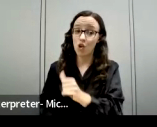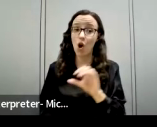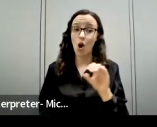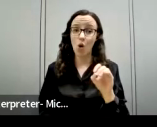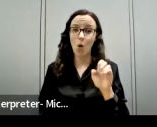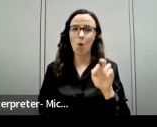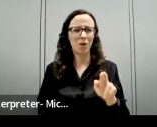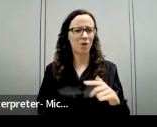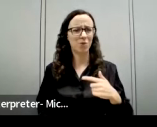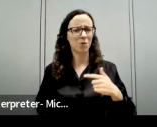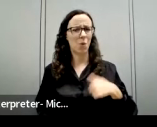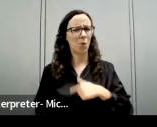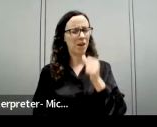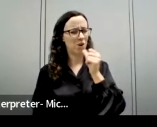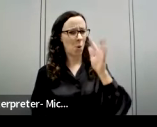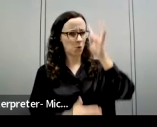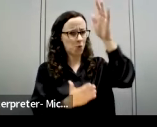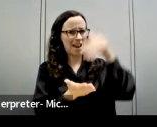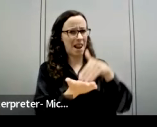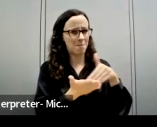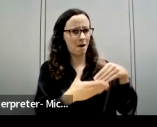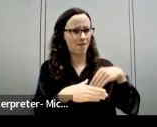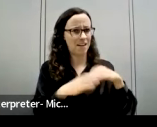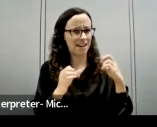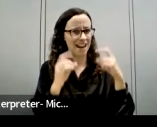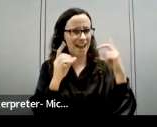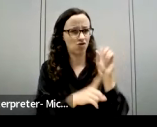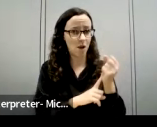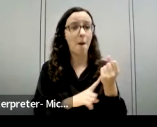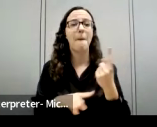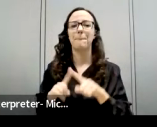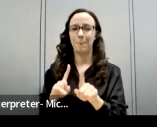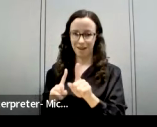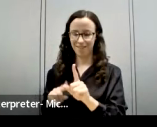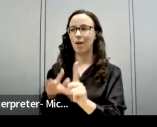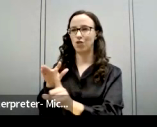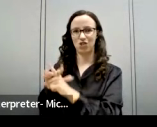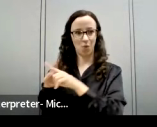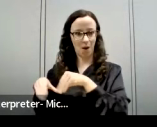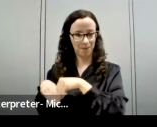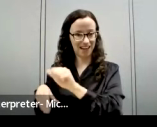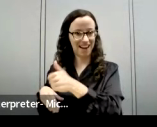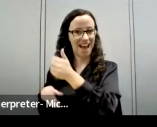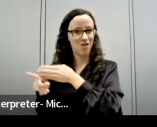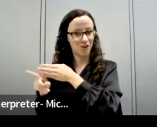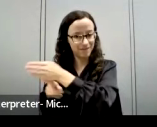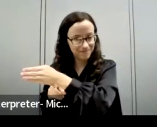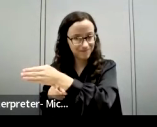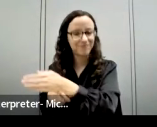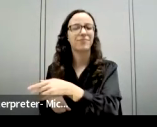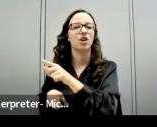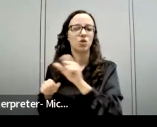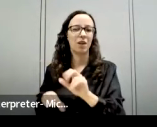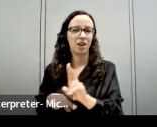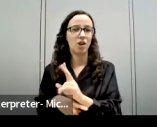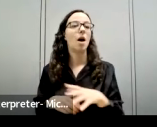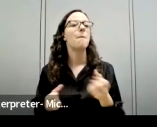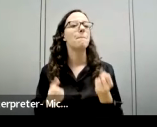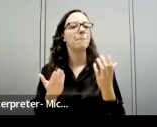in the educational setting, but you will see them created other places and you can definitely use them. A lot of images